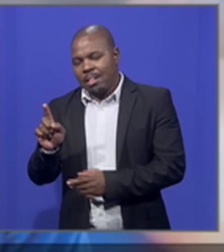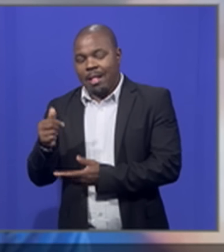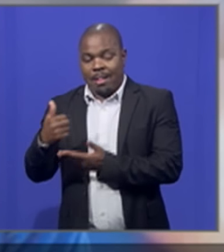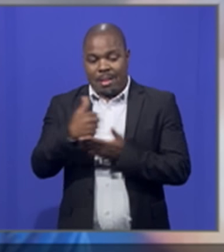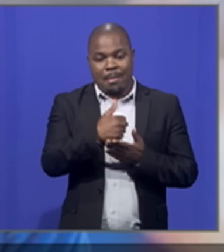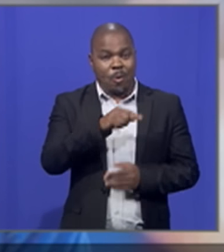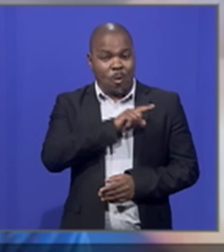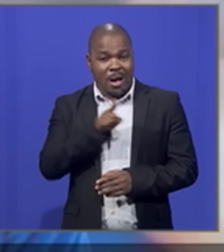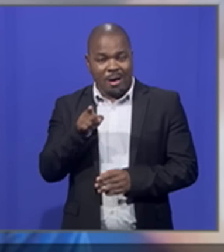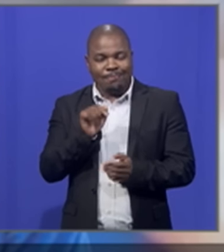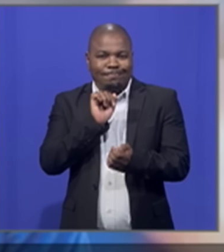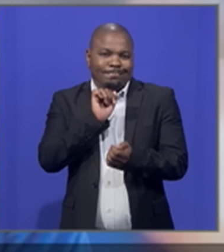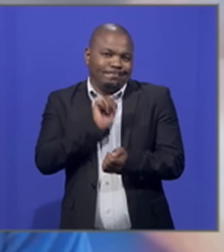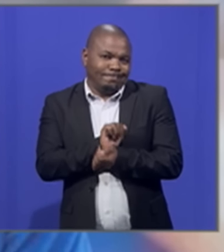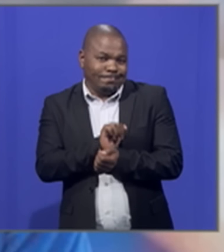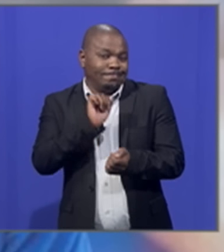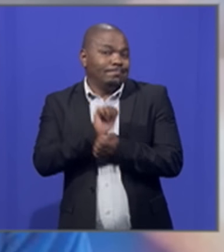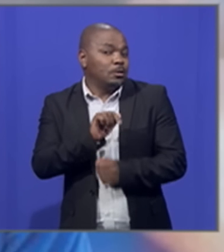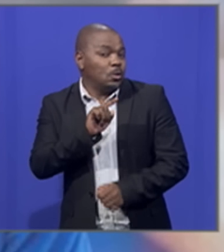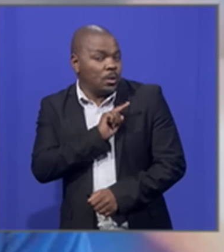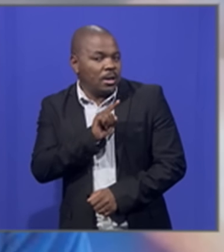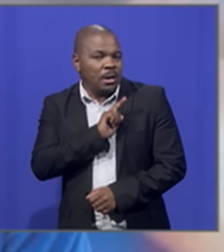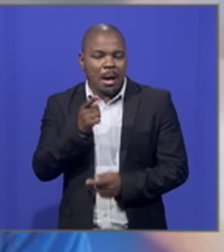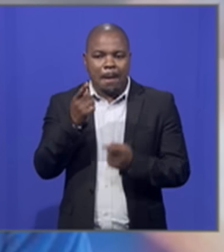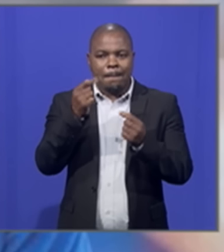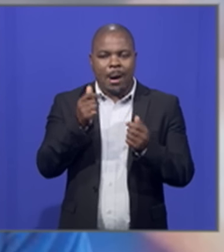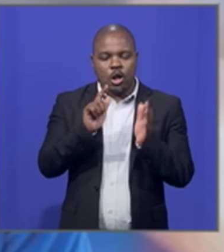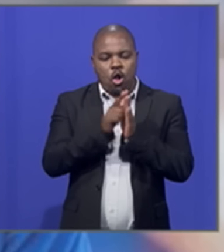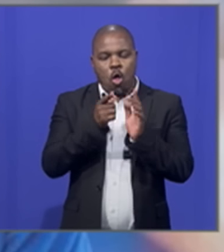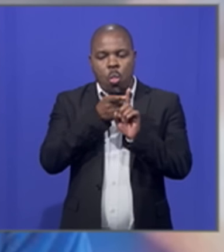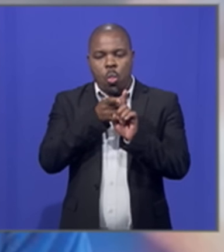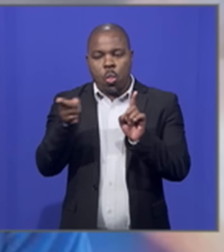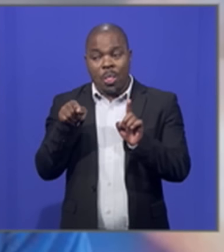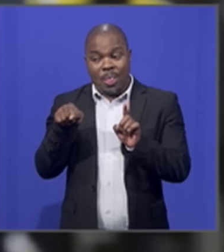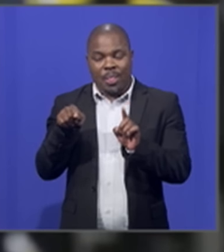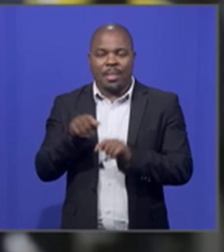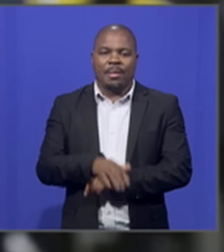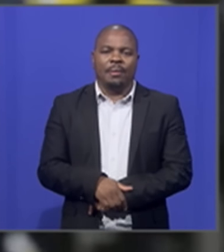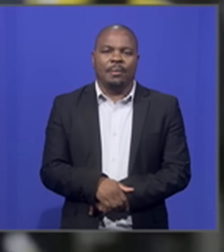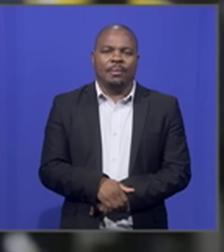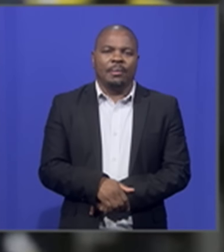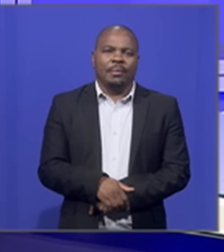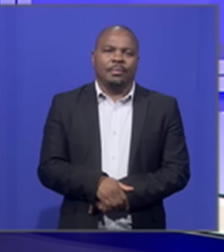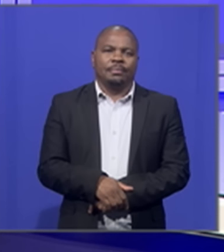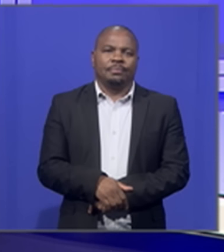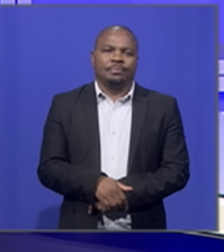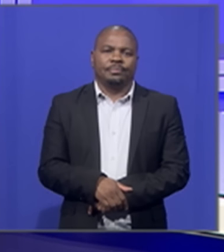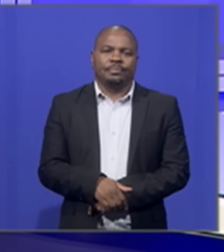morago ga go golegwa ka lebaka la go tshela melao ya ditšhelete ka nageng yeo.